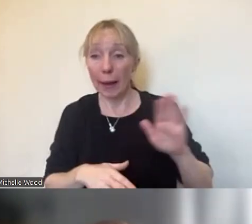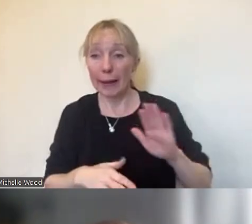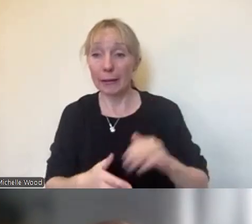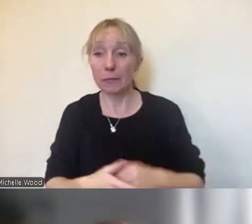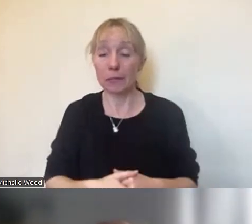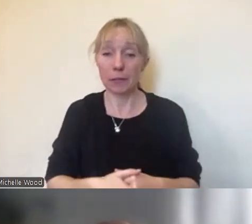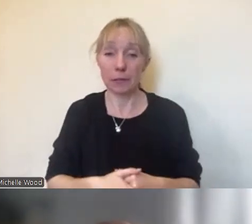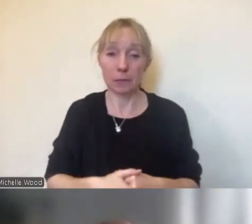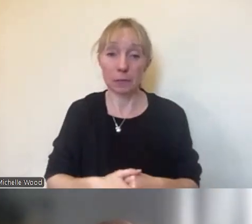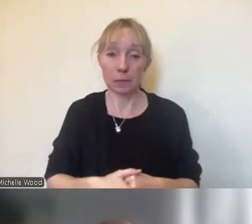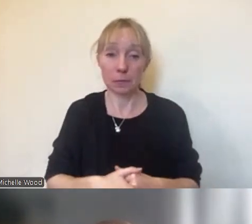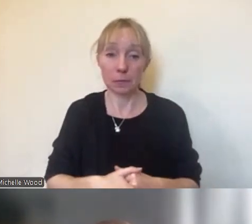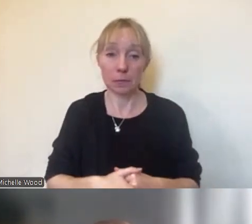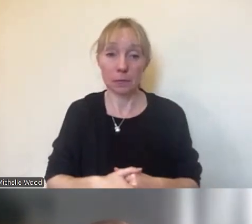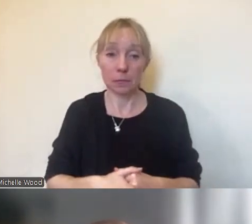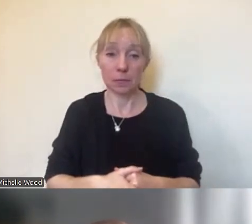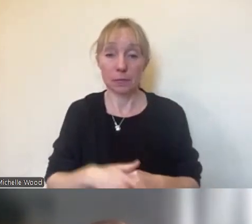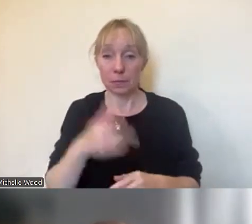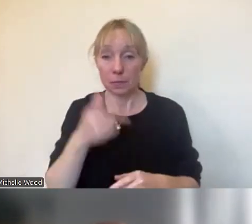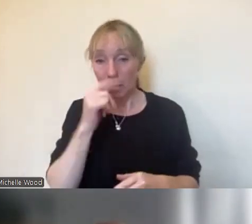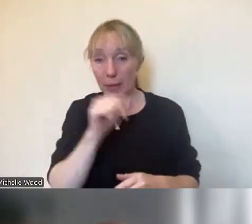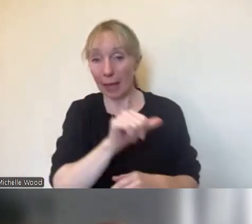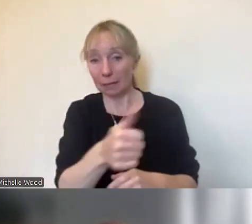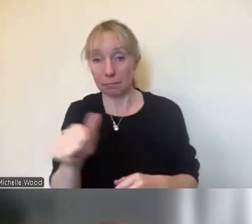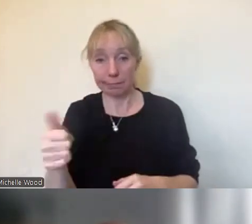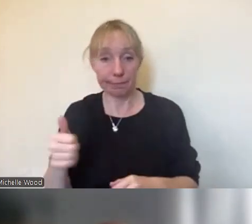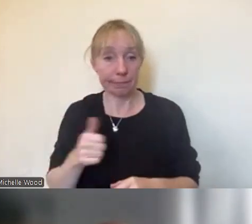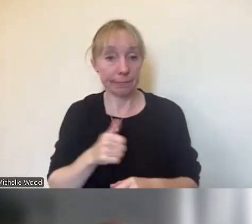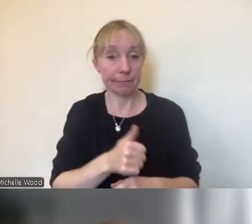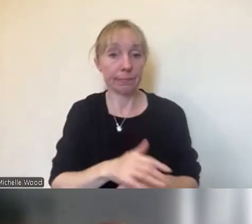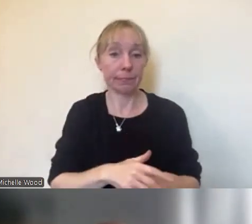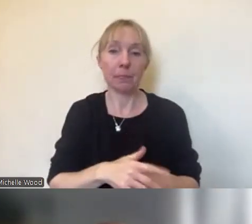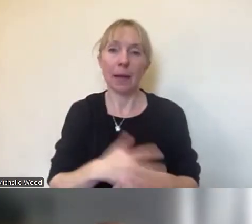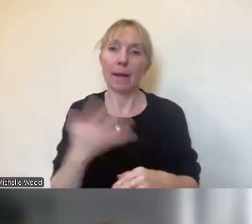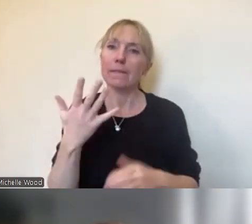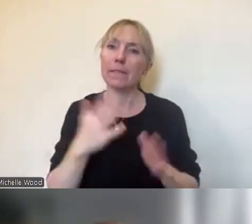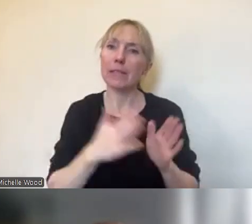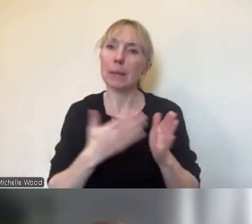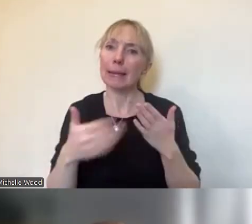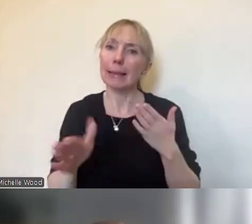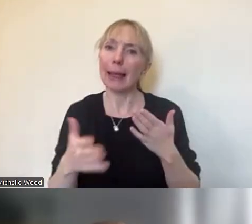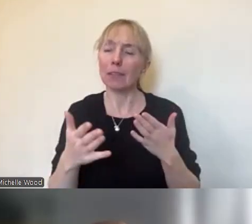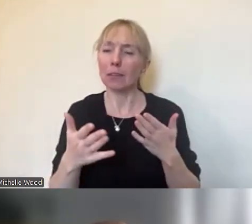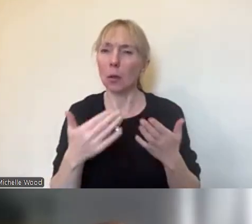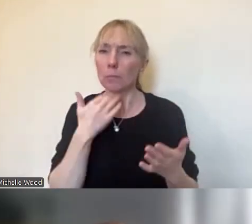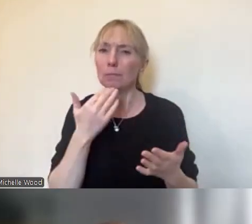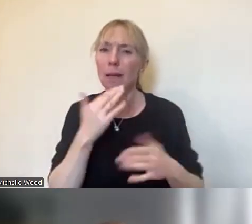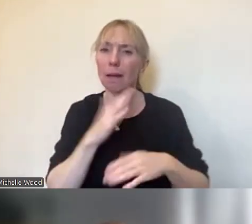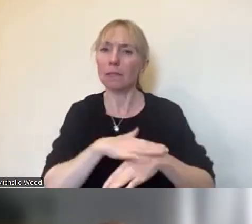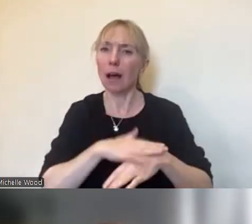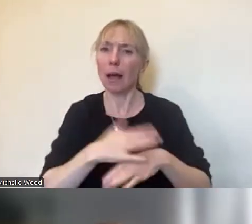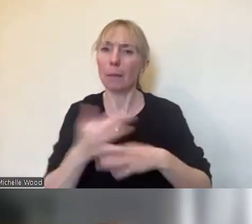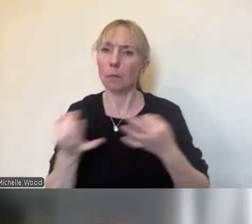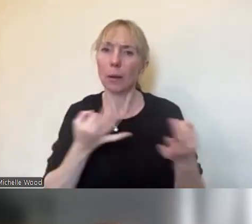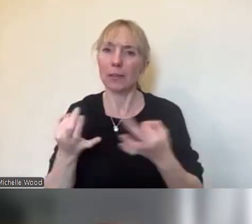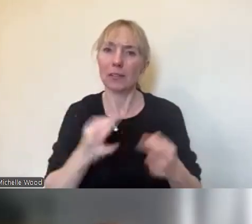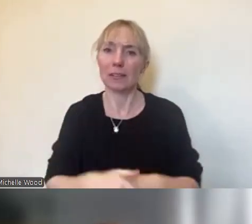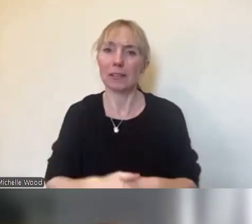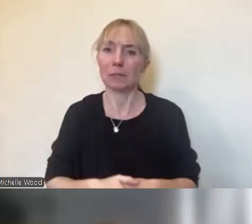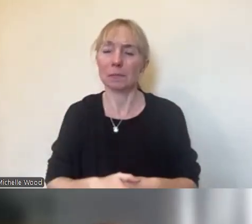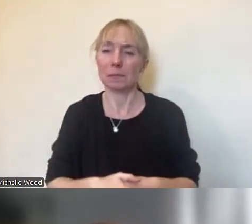can get around everybody. We've got about 15 minutes left, so it should be time for quite a few